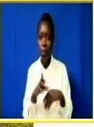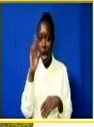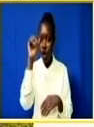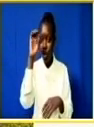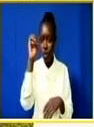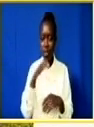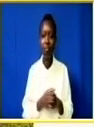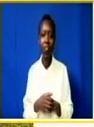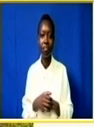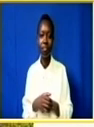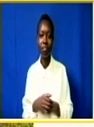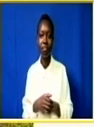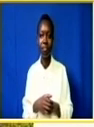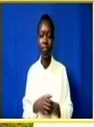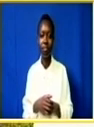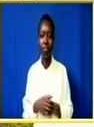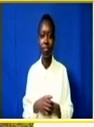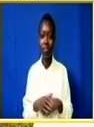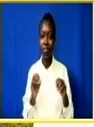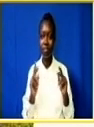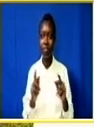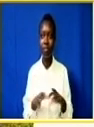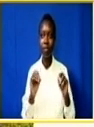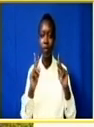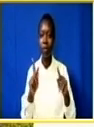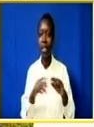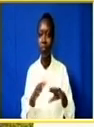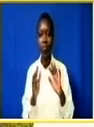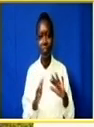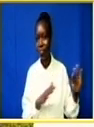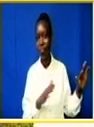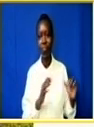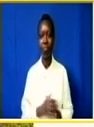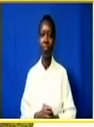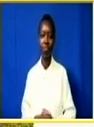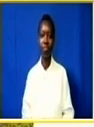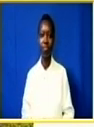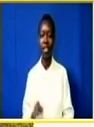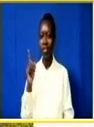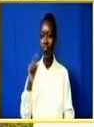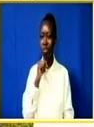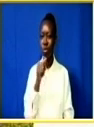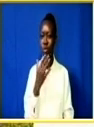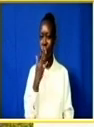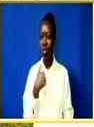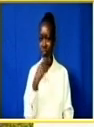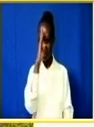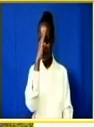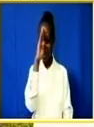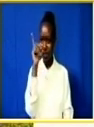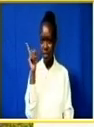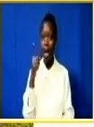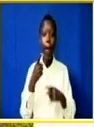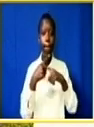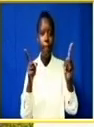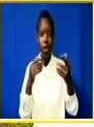be bougainvillea. Like, for all we know. Let me get that one. That's rose flower. That's... But